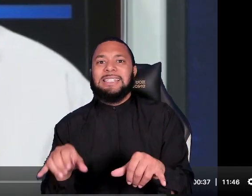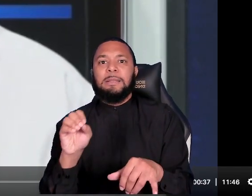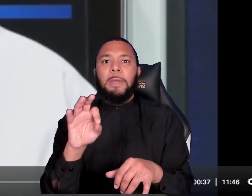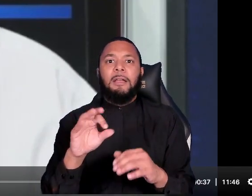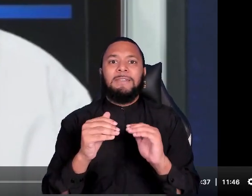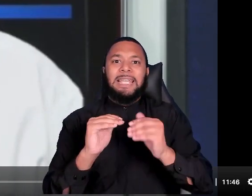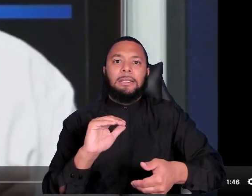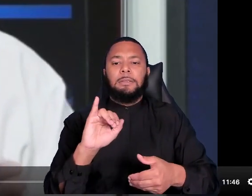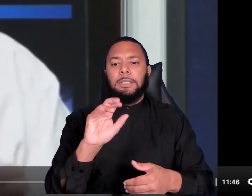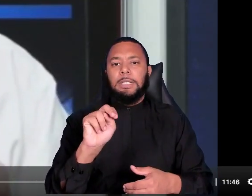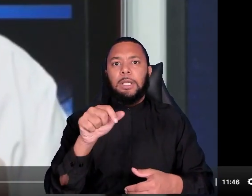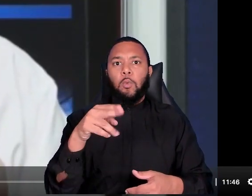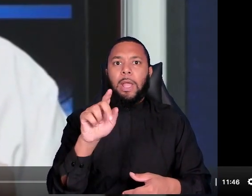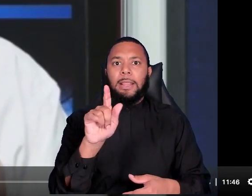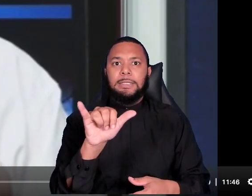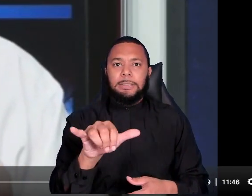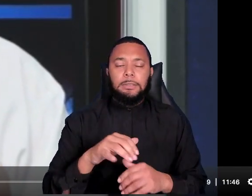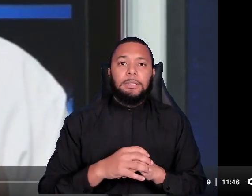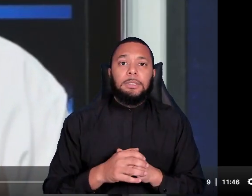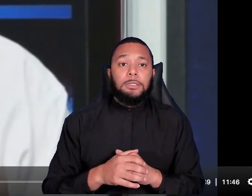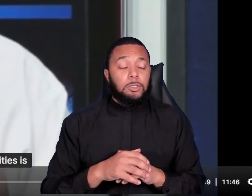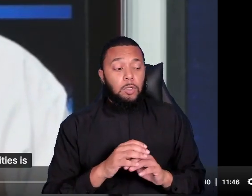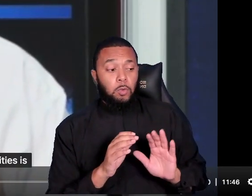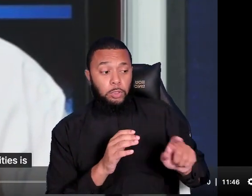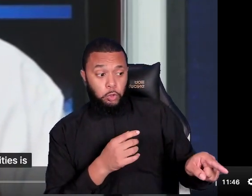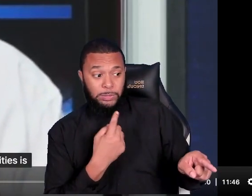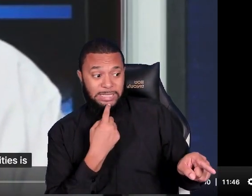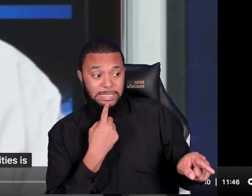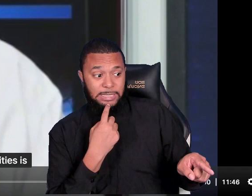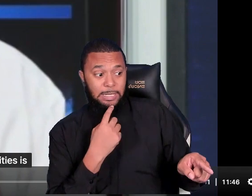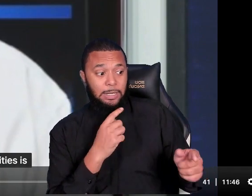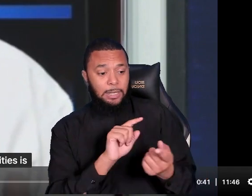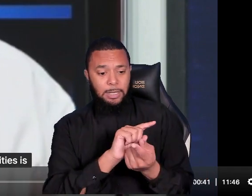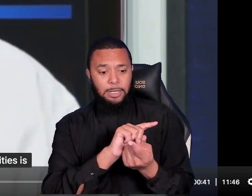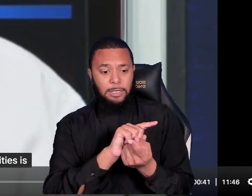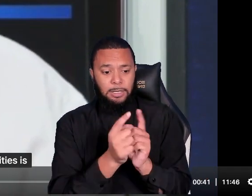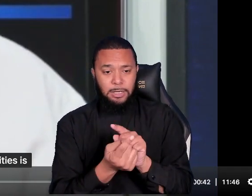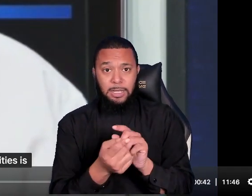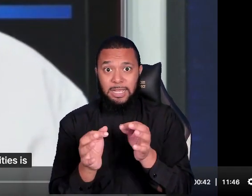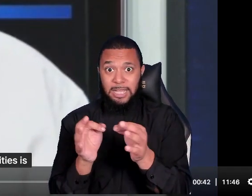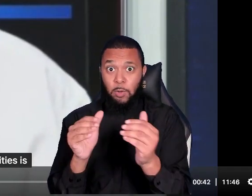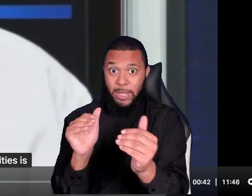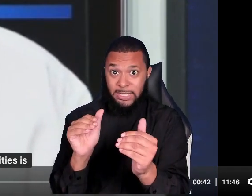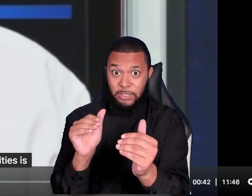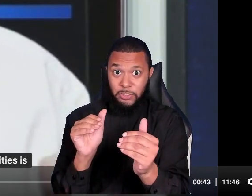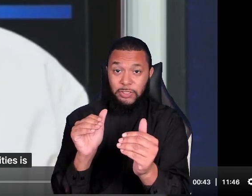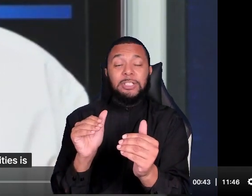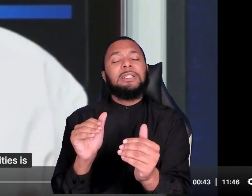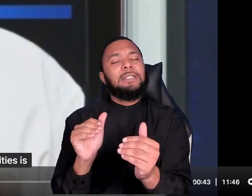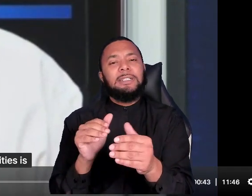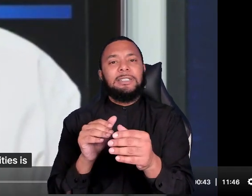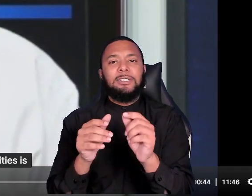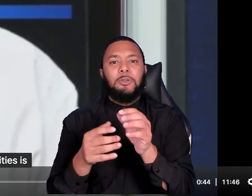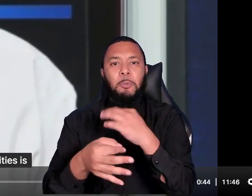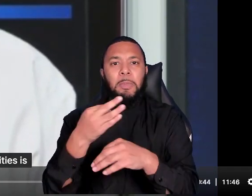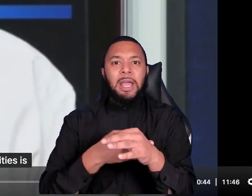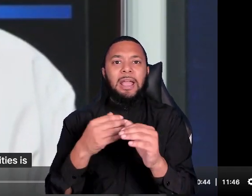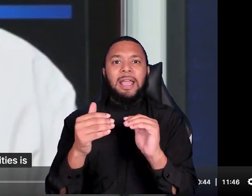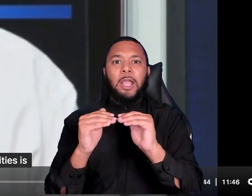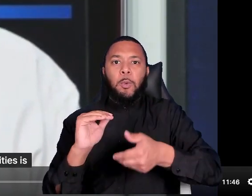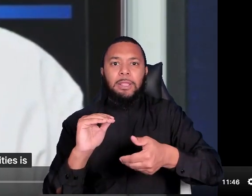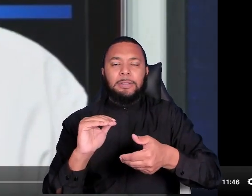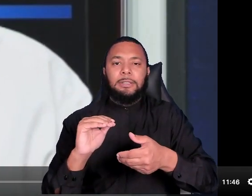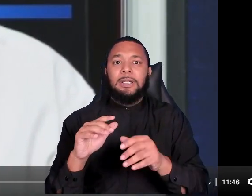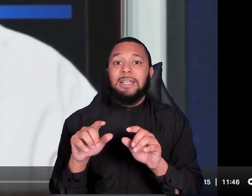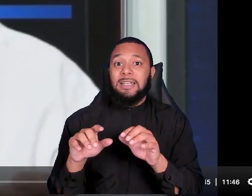we have to do is take what you said and just turn the word equation into inequality. A system of